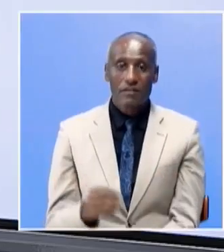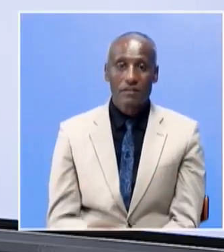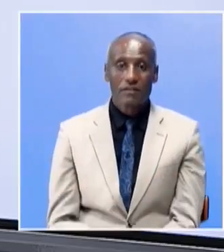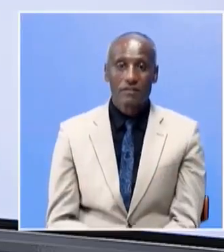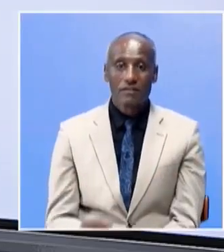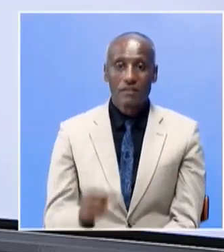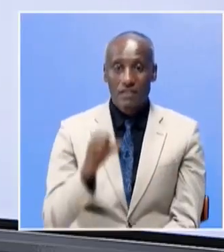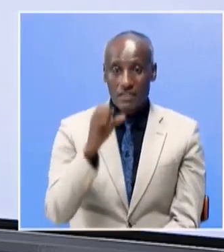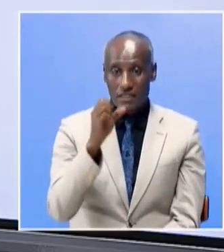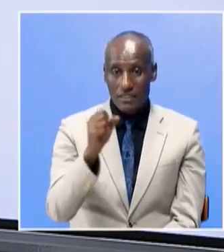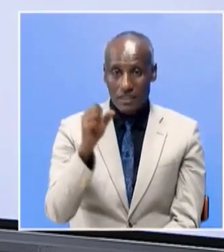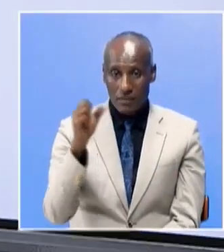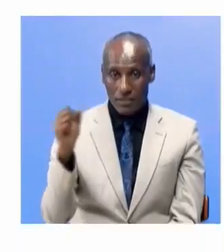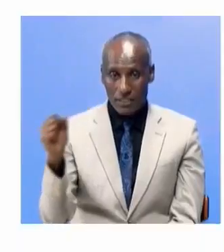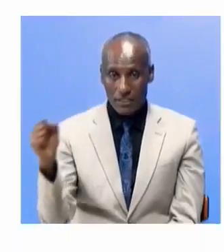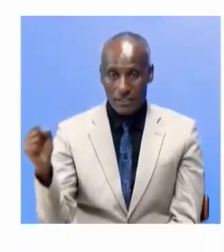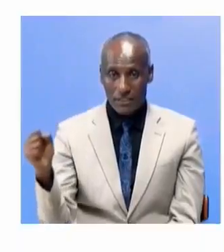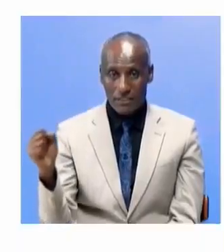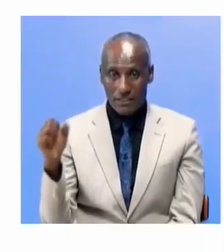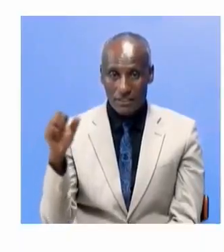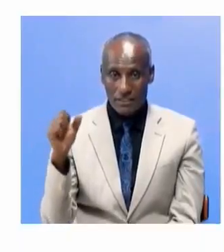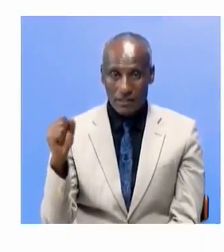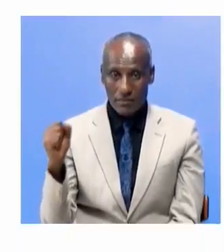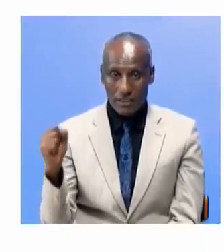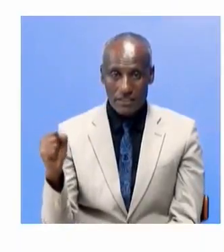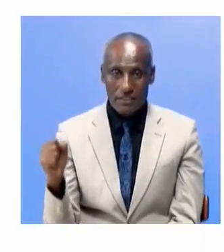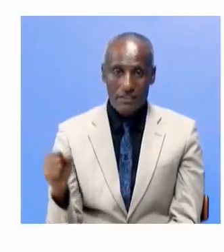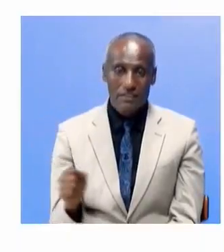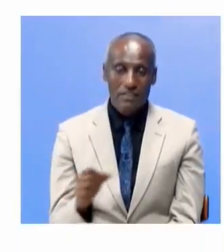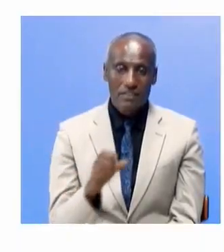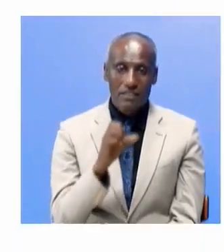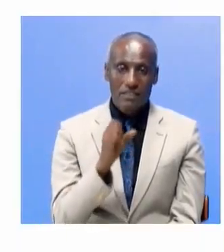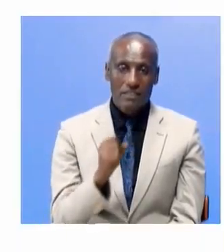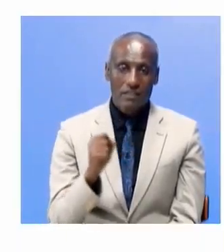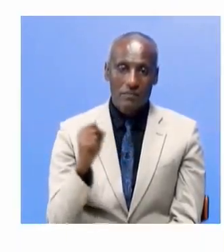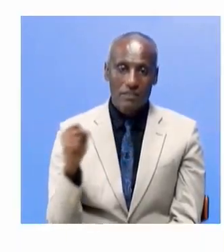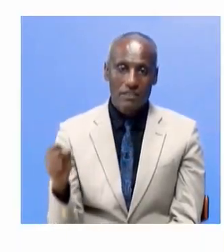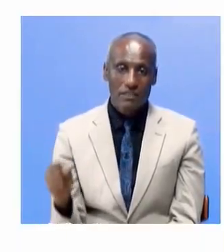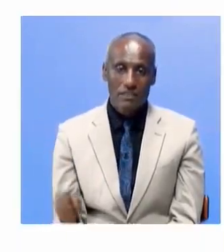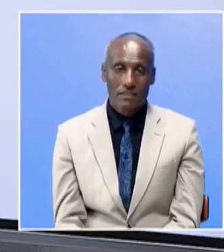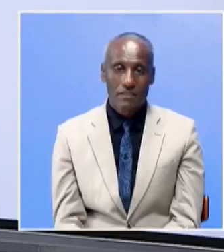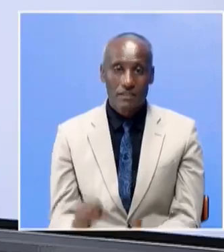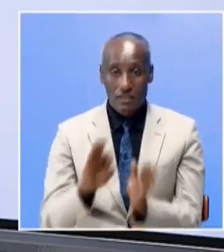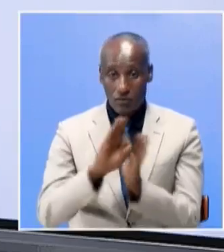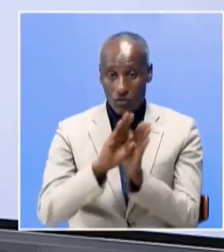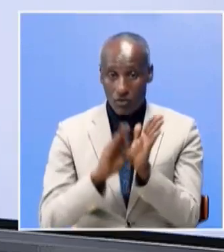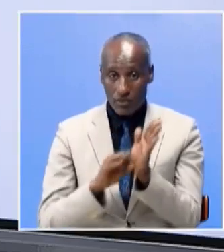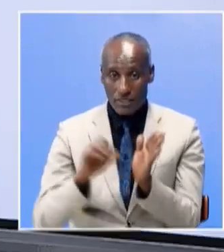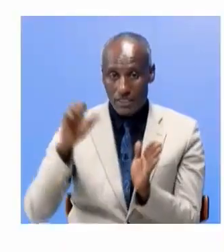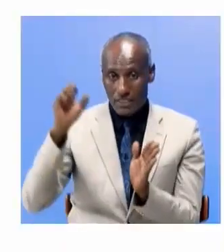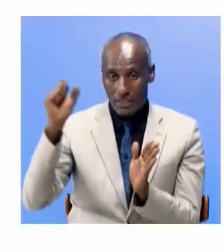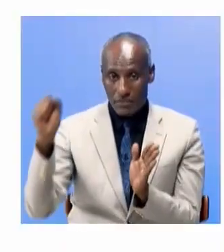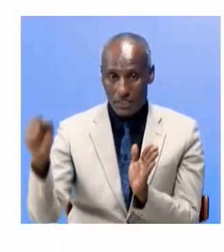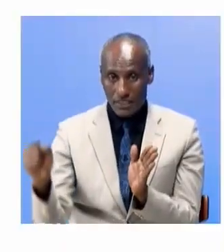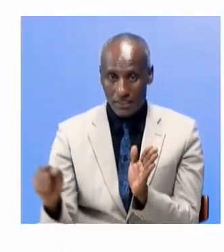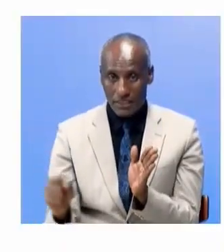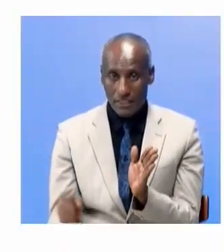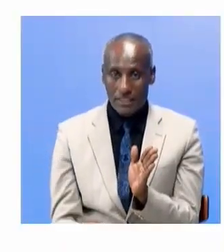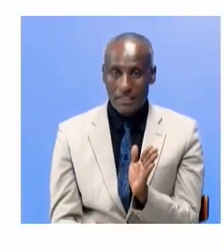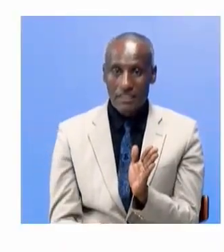Here is the subject. So its form is can be just like what?